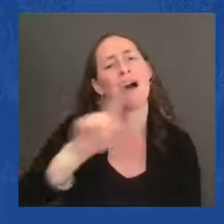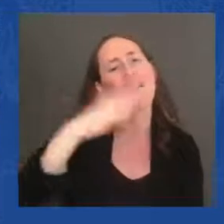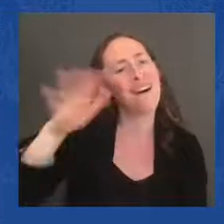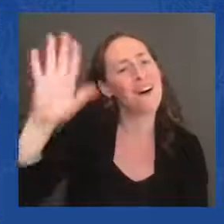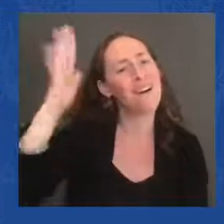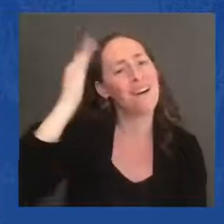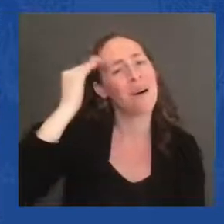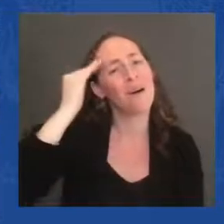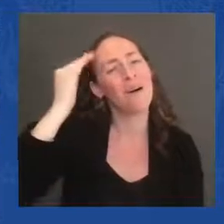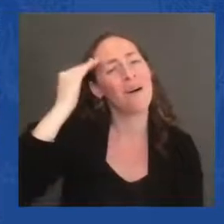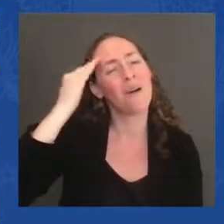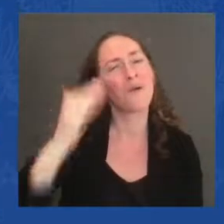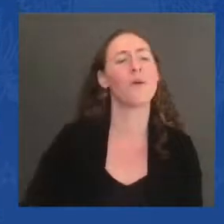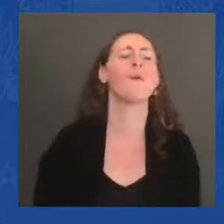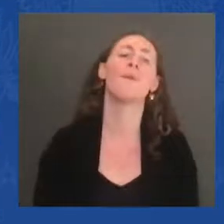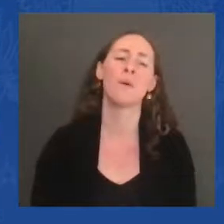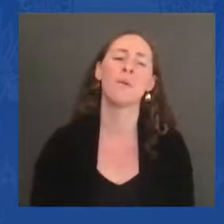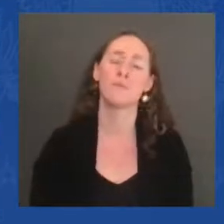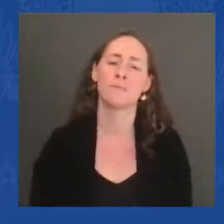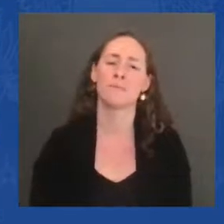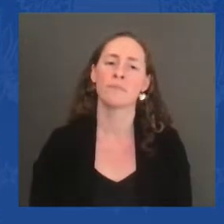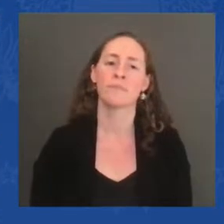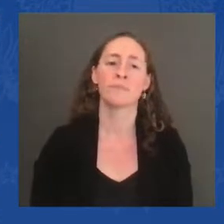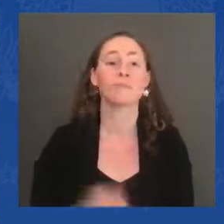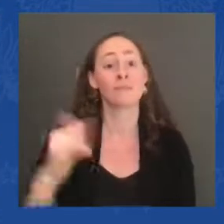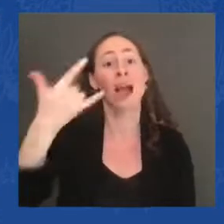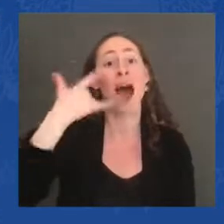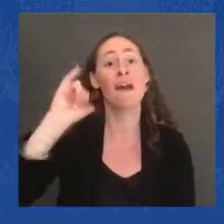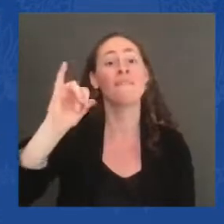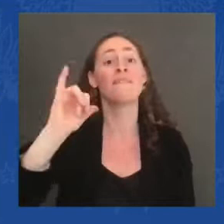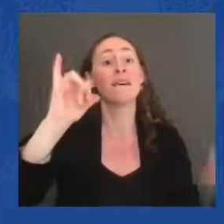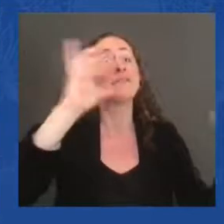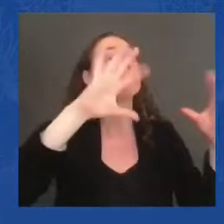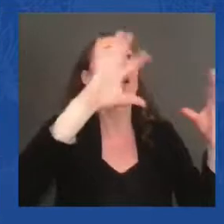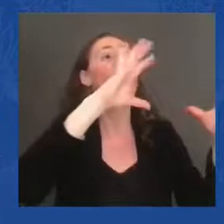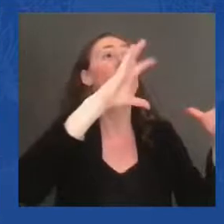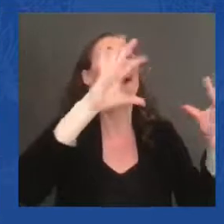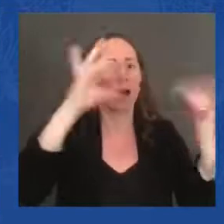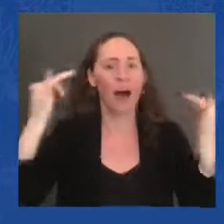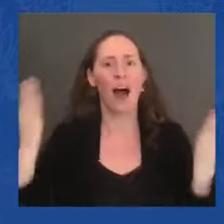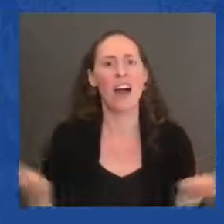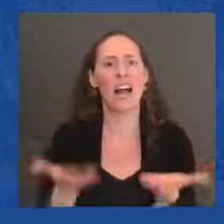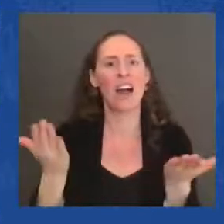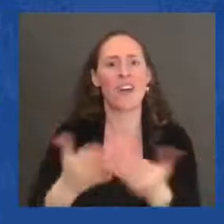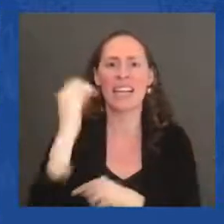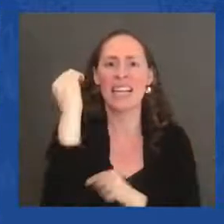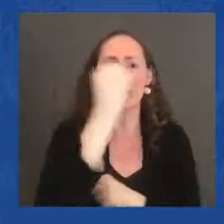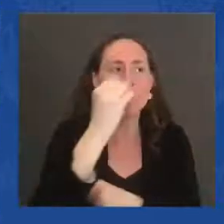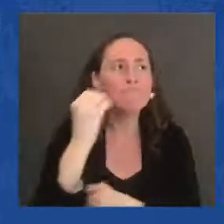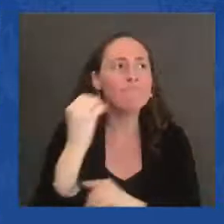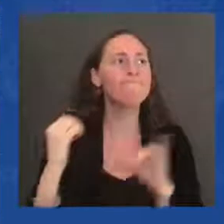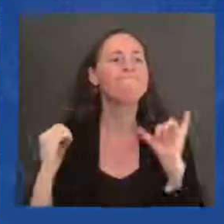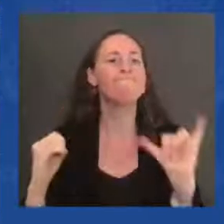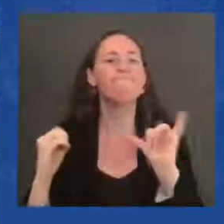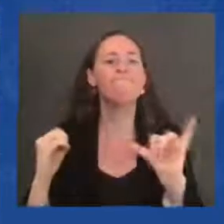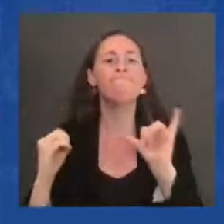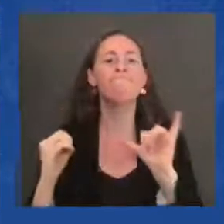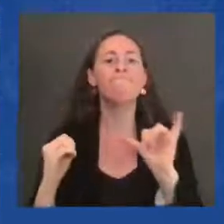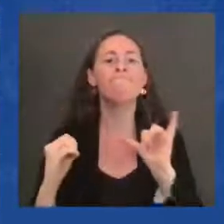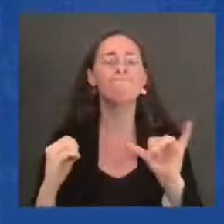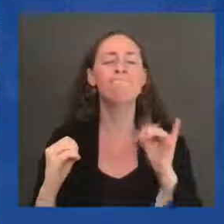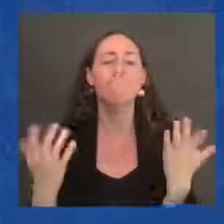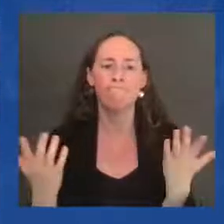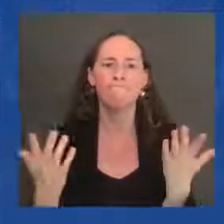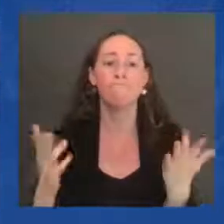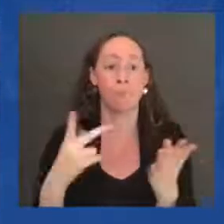And sometimes blotting out the sky. People are not just worried about COVID, they're worried about what their kids are going to be breathing. And so every dollar